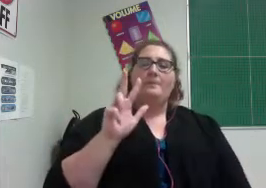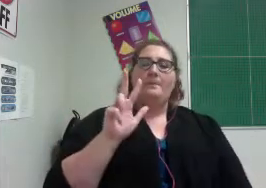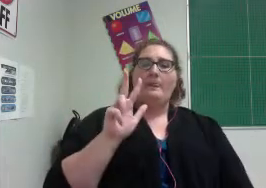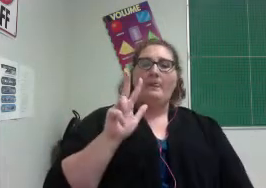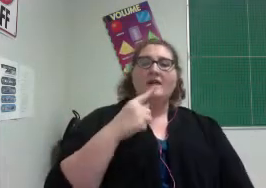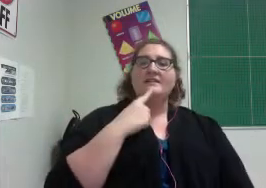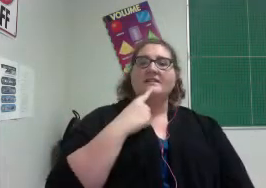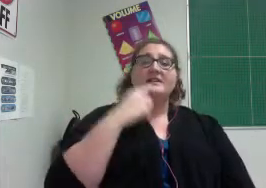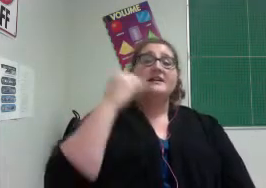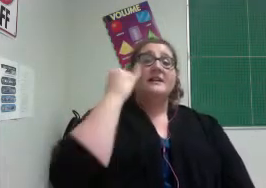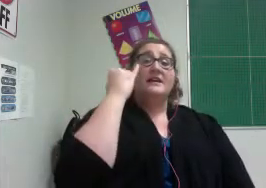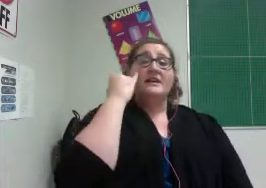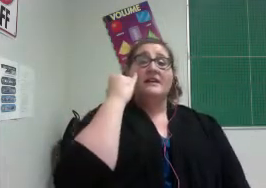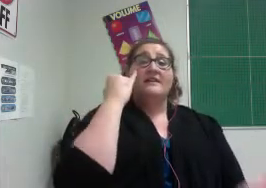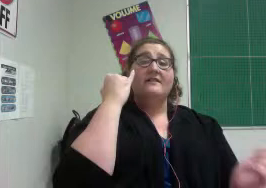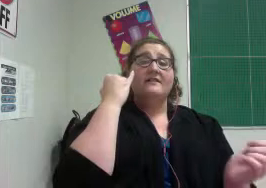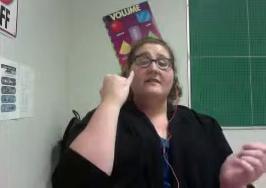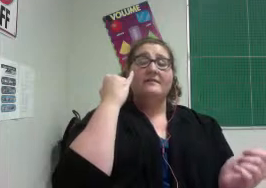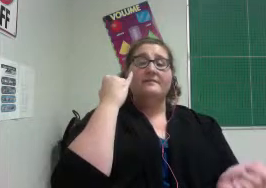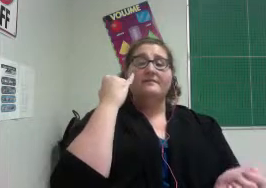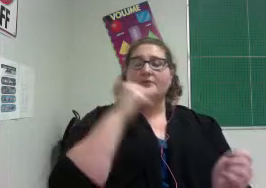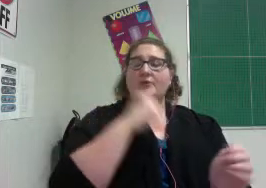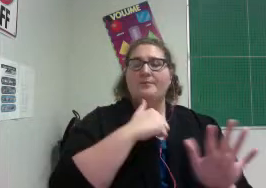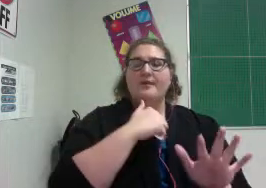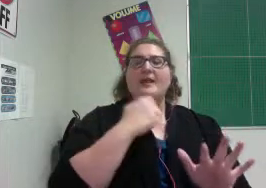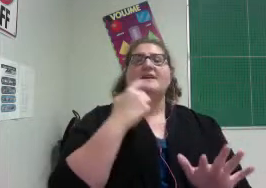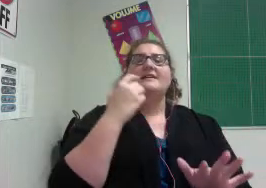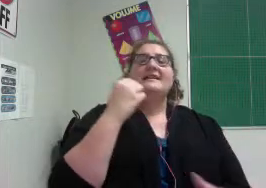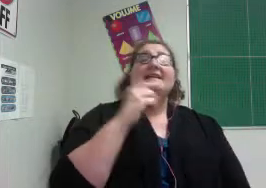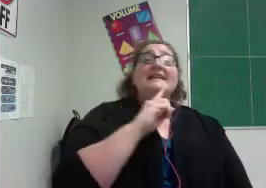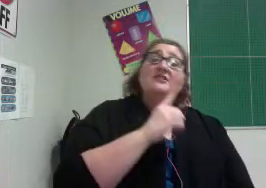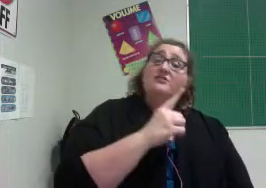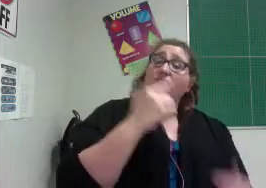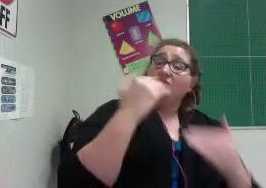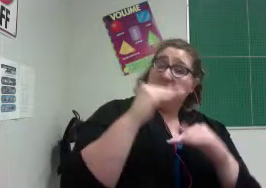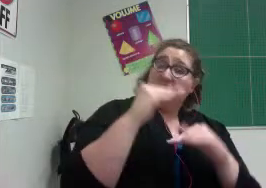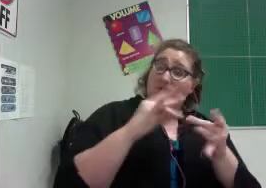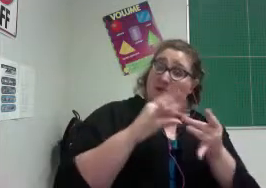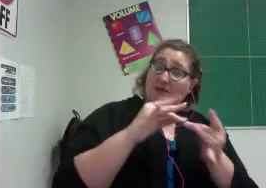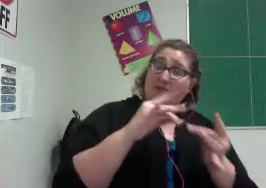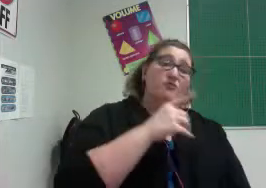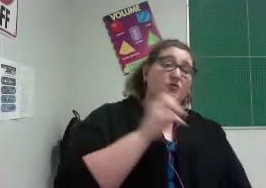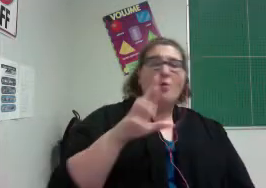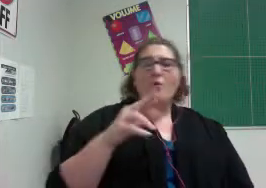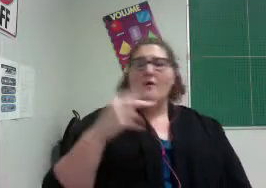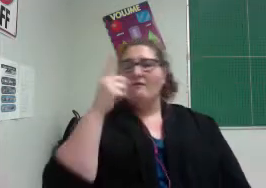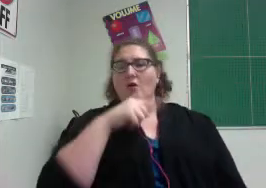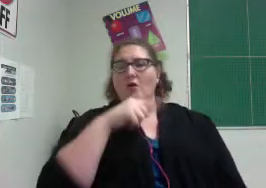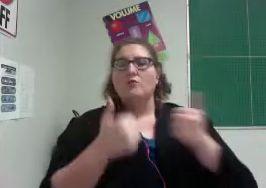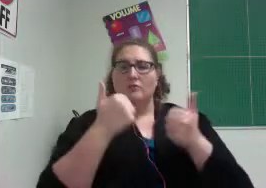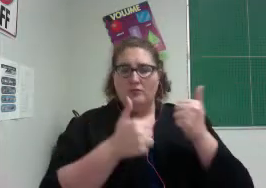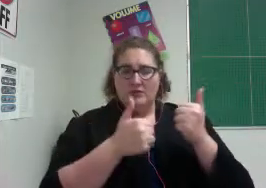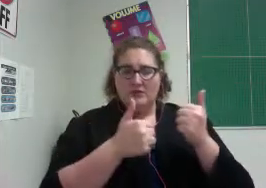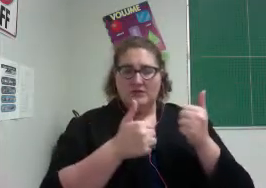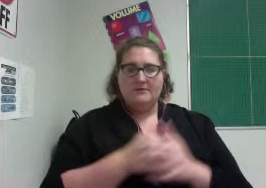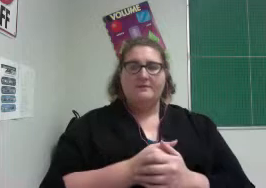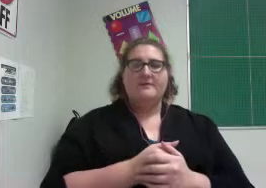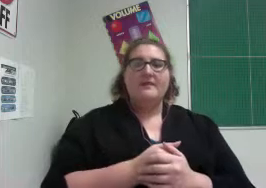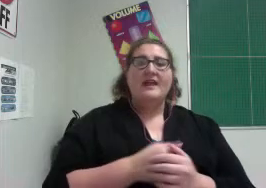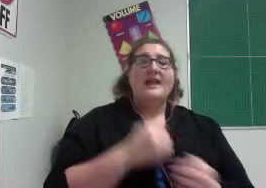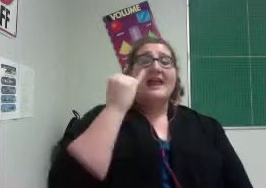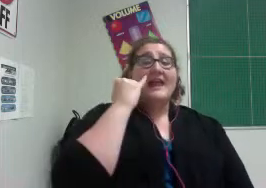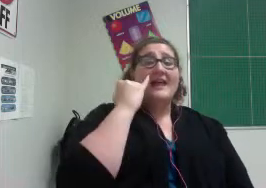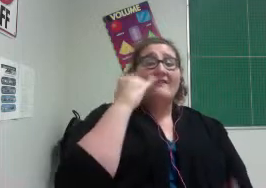Example 3. It says if a conditional, it should say, is the conditional statement true or false? If it's false, find a